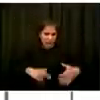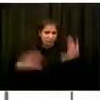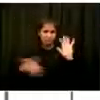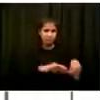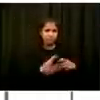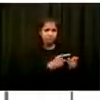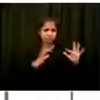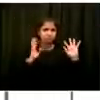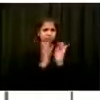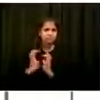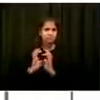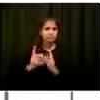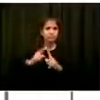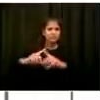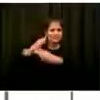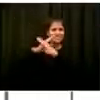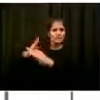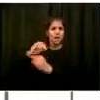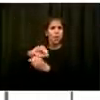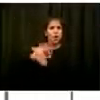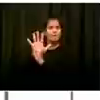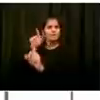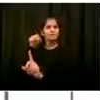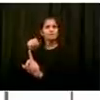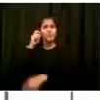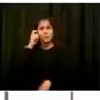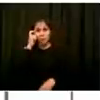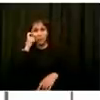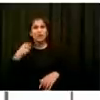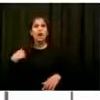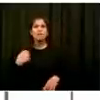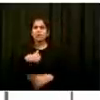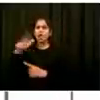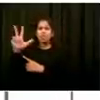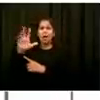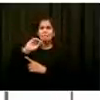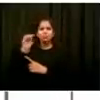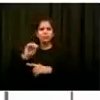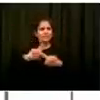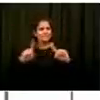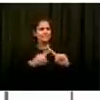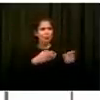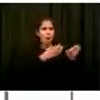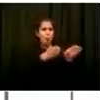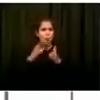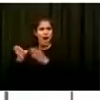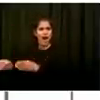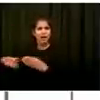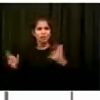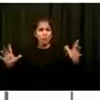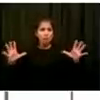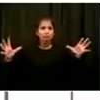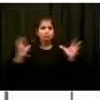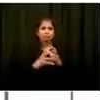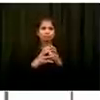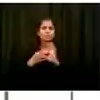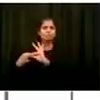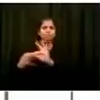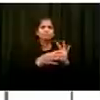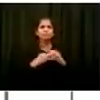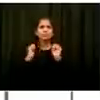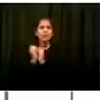in concert give us a much different instrument to be able to understand what's happening with